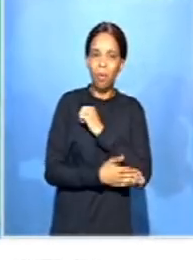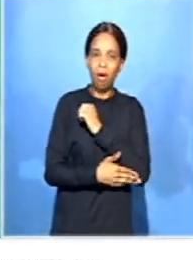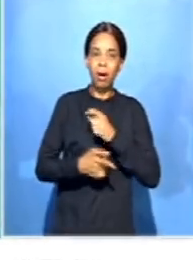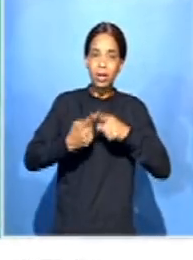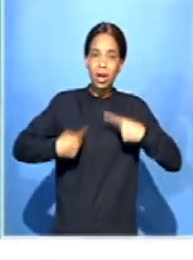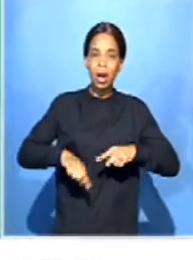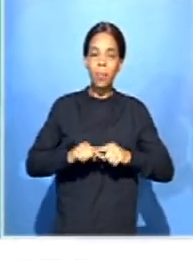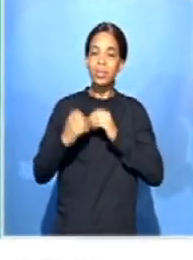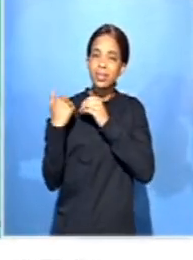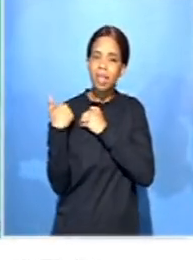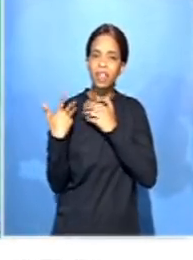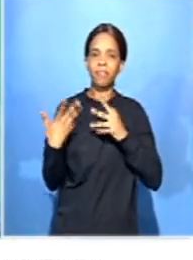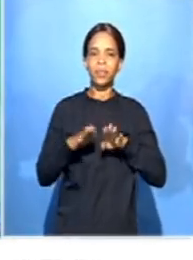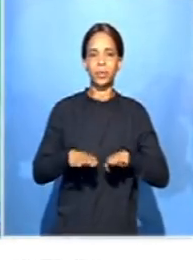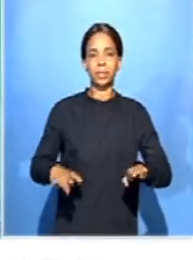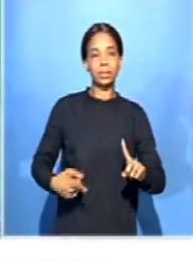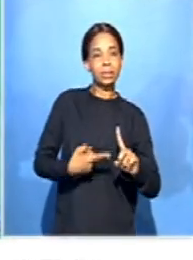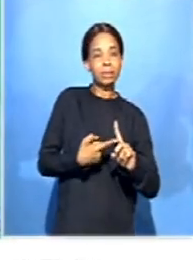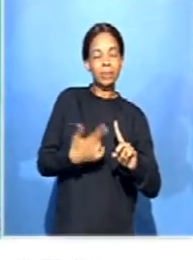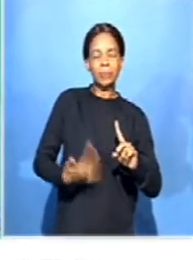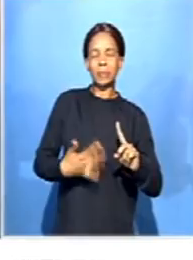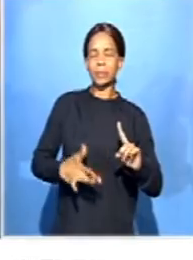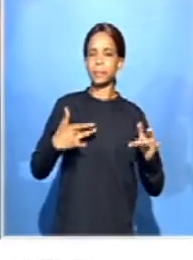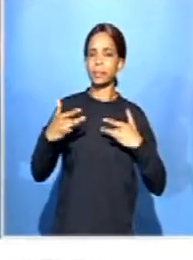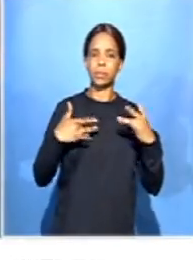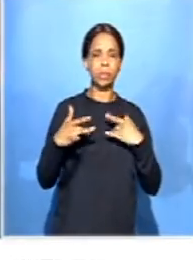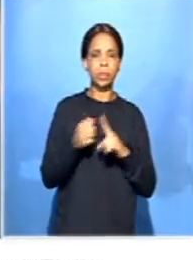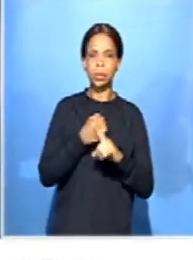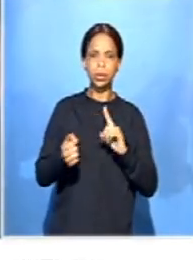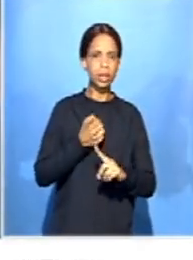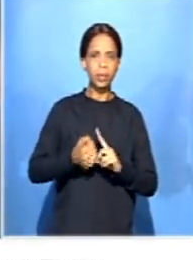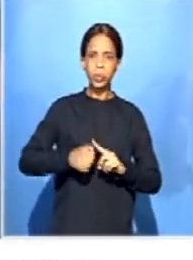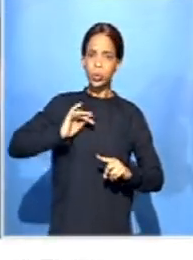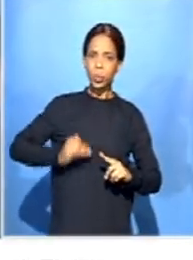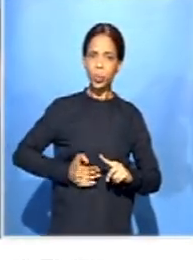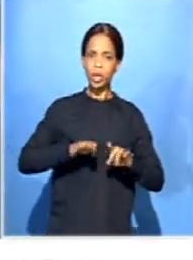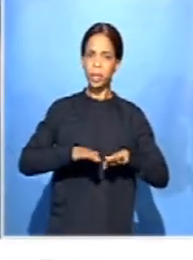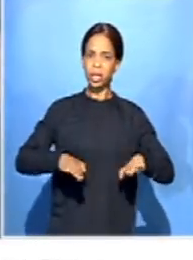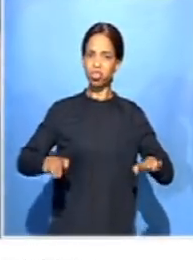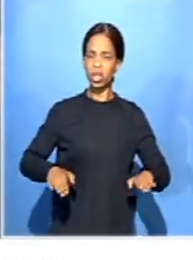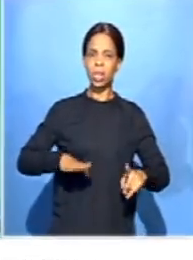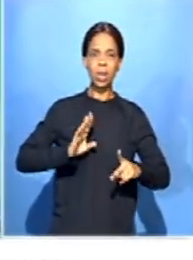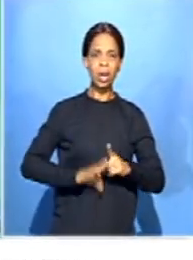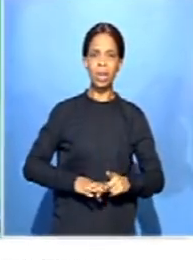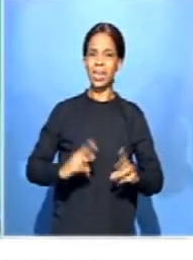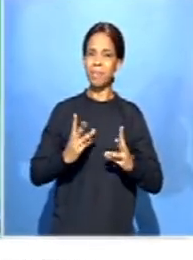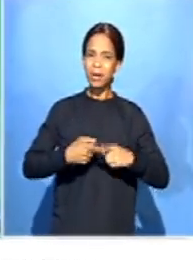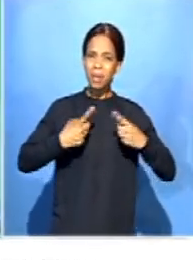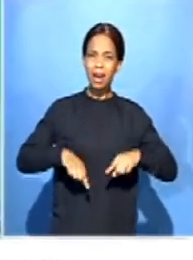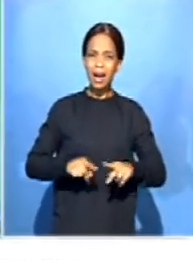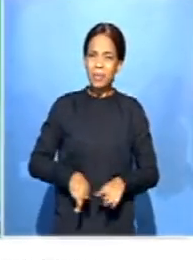was worried about the abuse of women and children. She was worried about the rape of our people. She